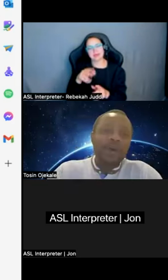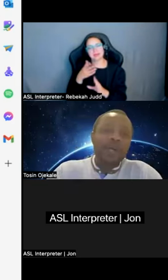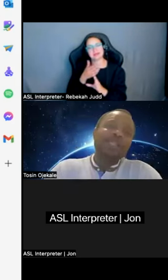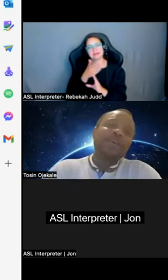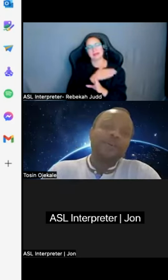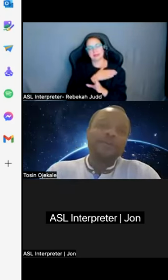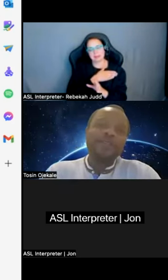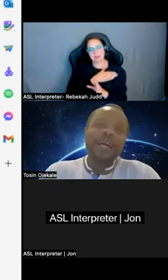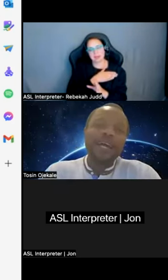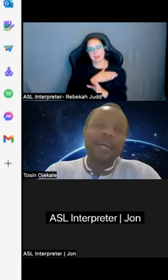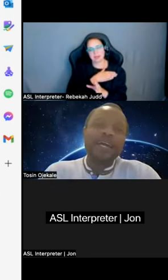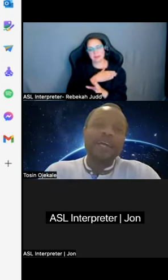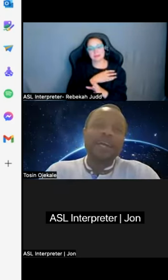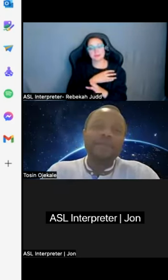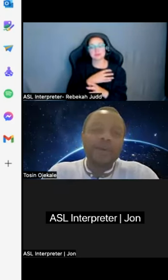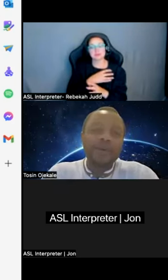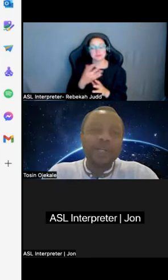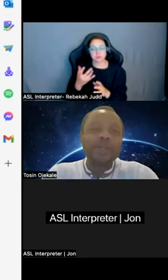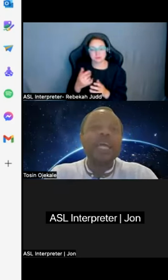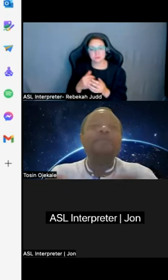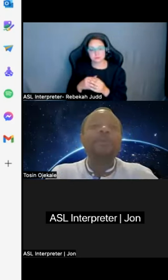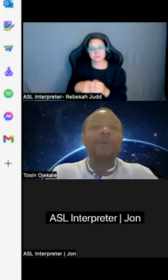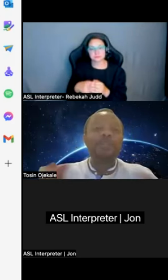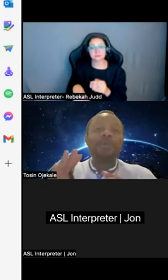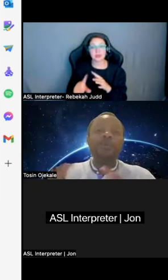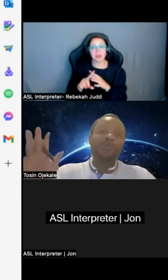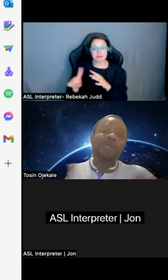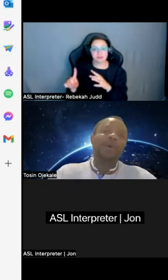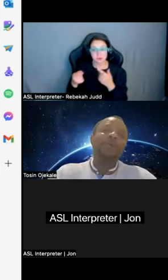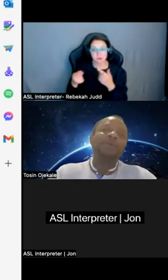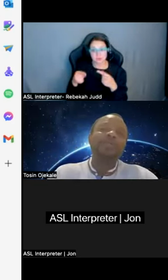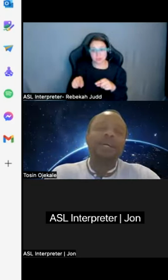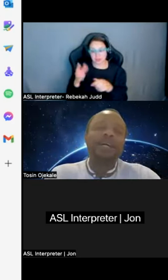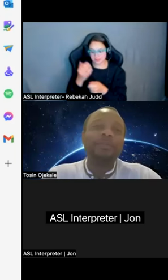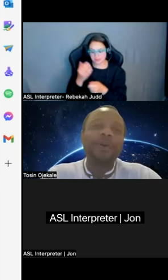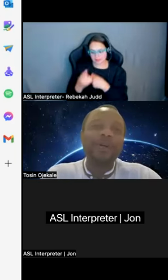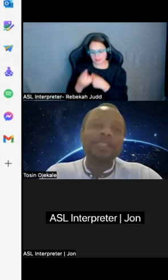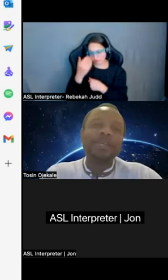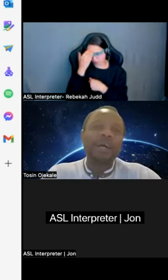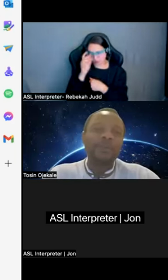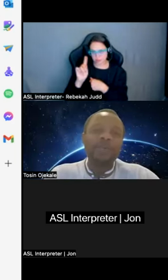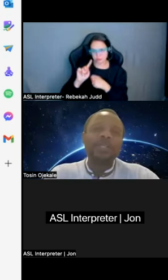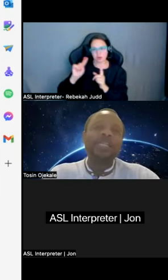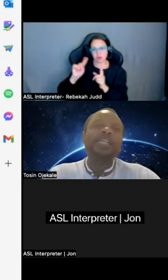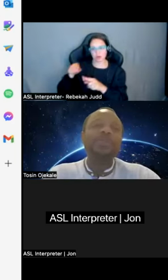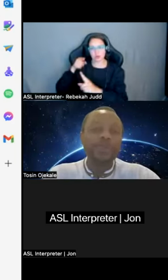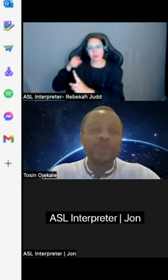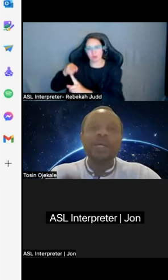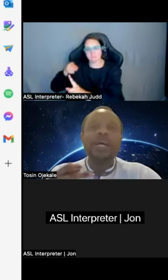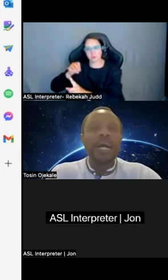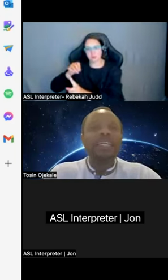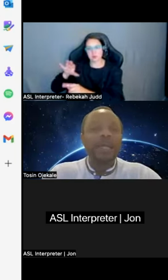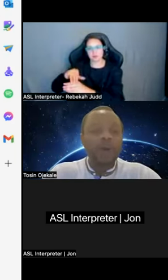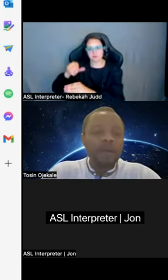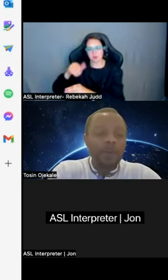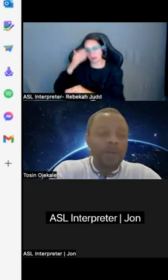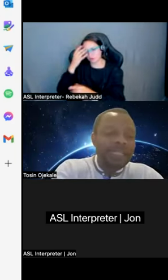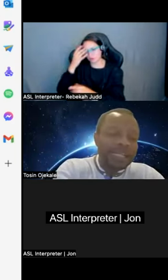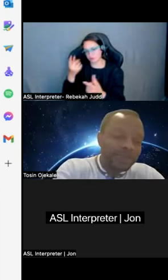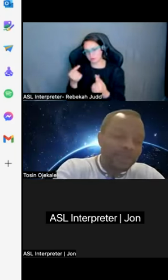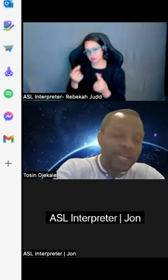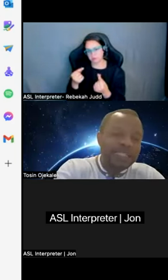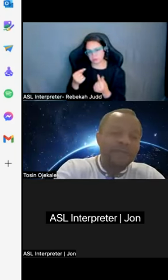the point of evacuation, everyone goes to their own point, what they need to do. And